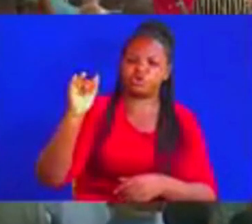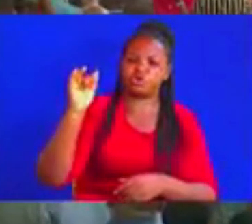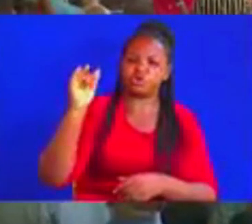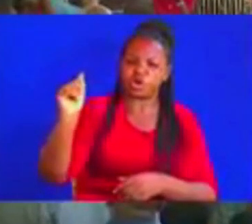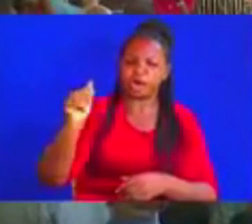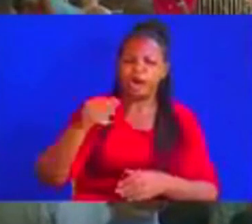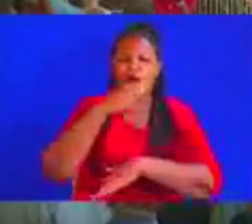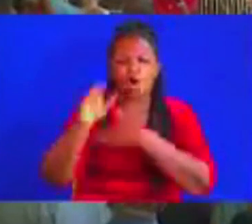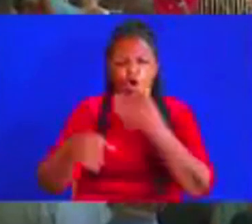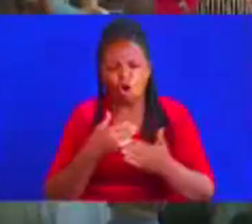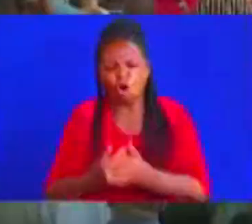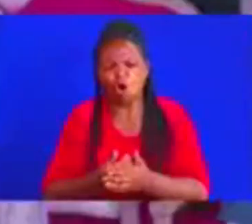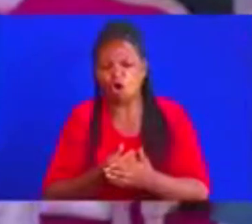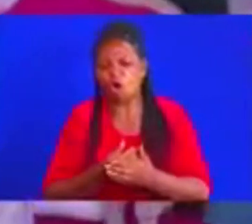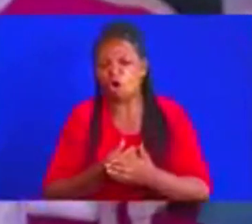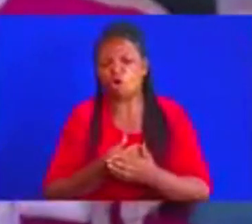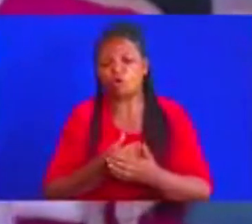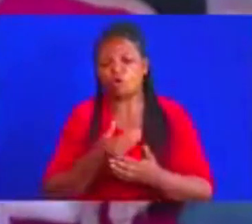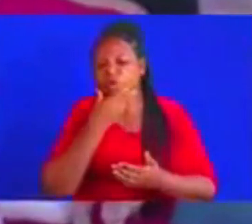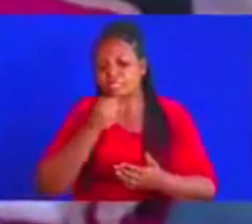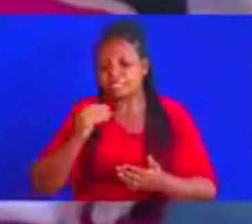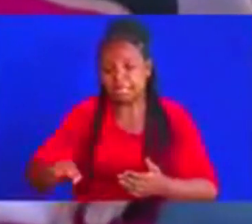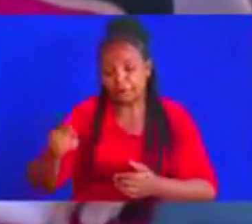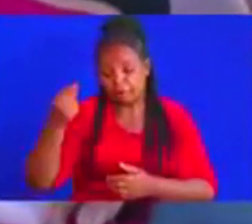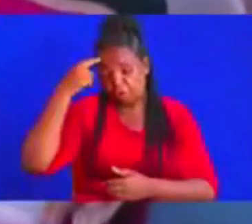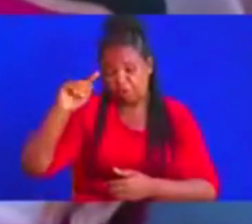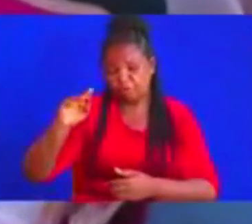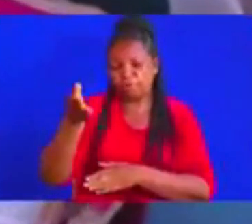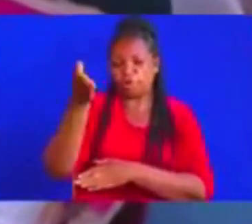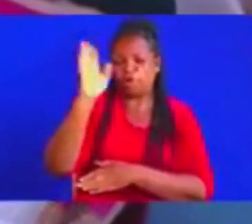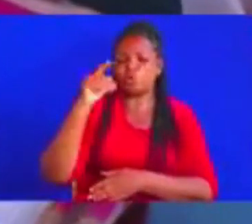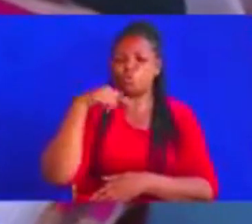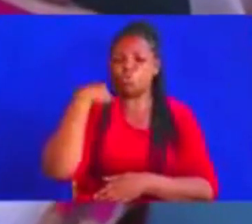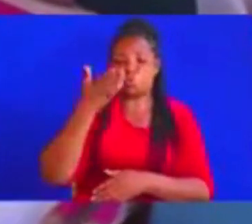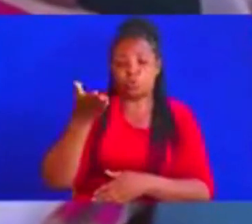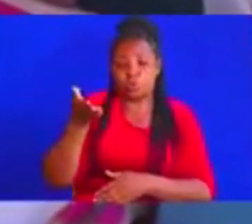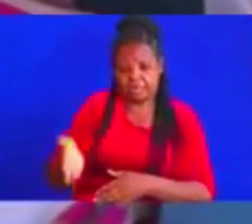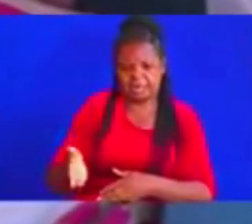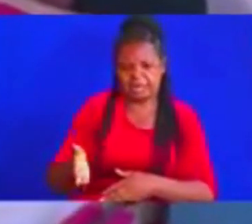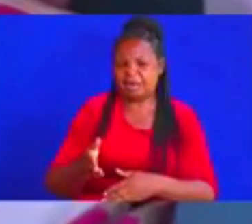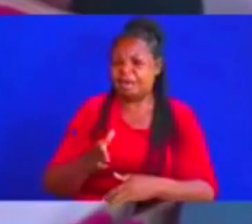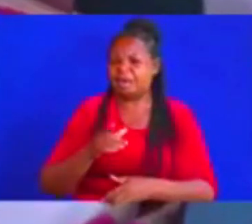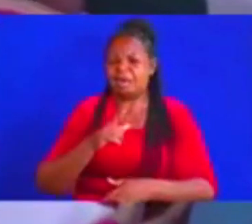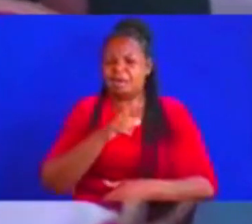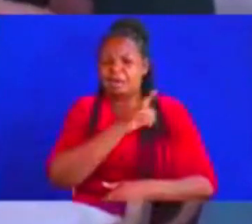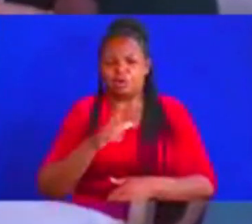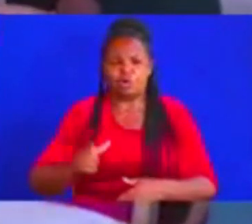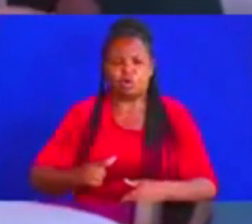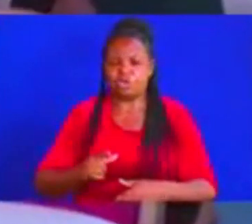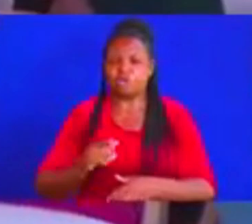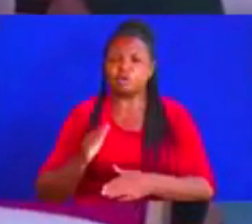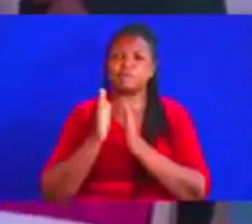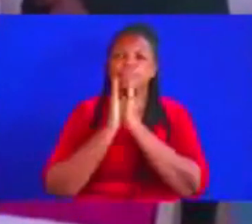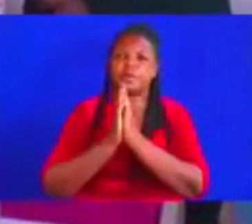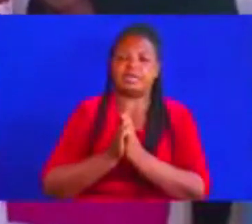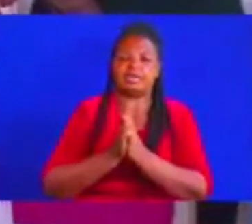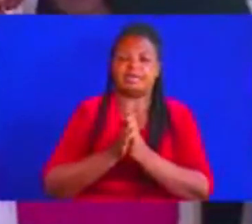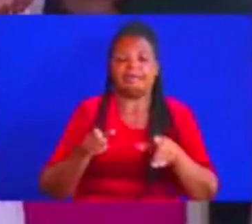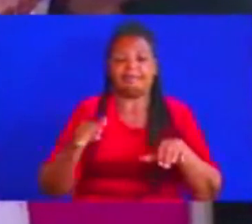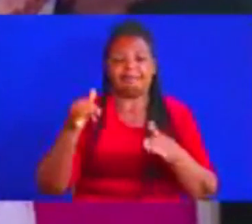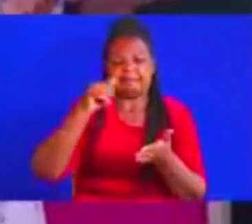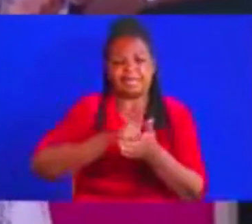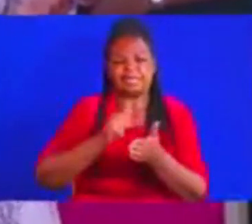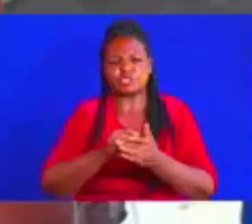the servants of God who have ministered before now. Lord, we pray that you speak to us yet again. Grant